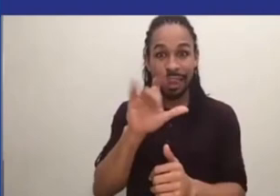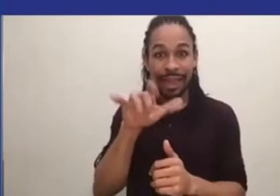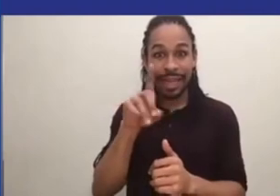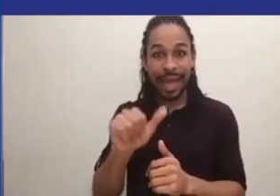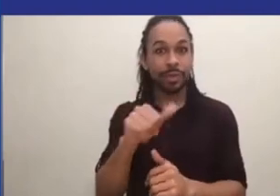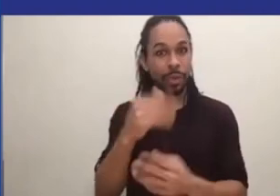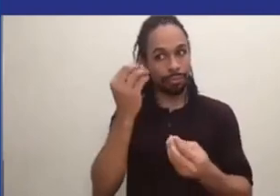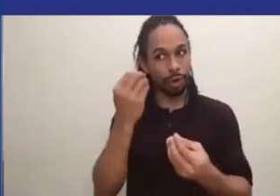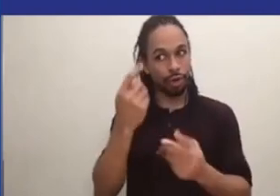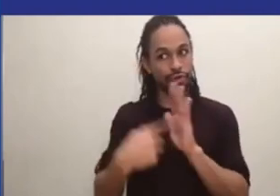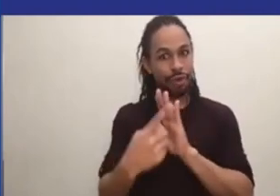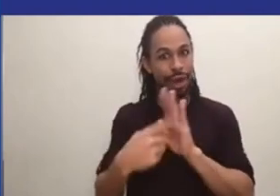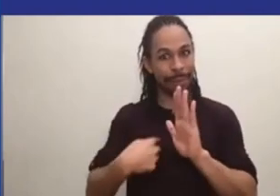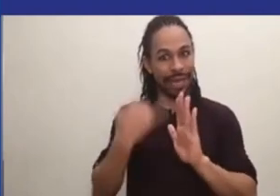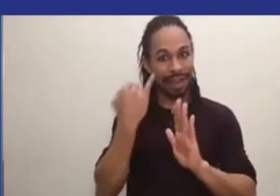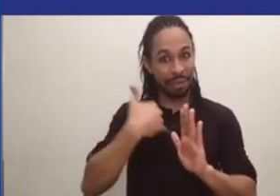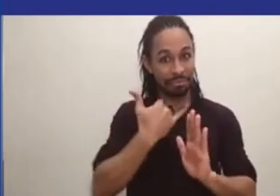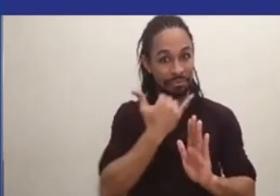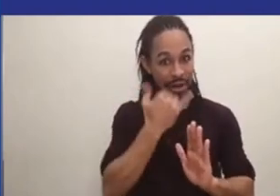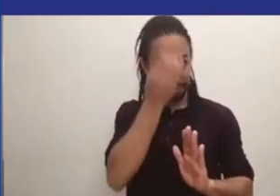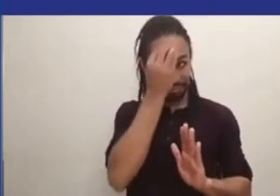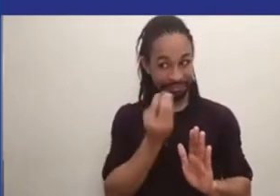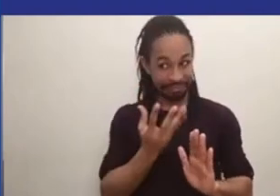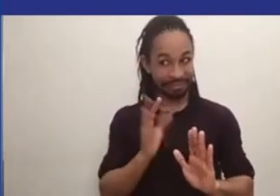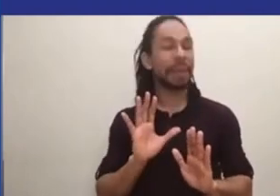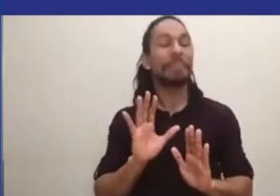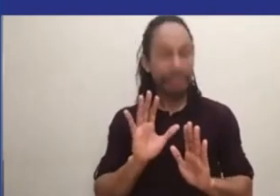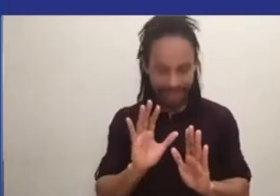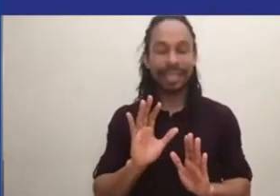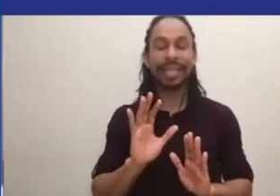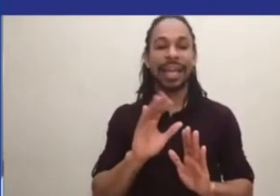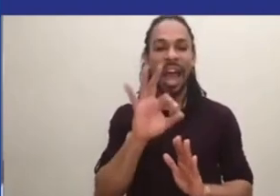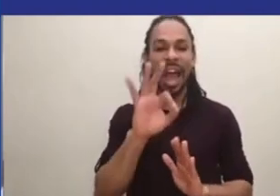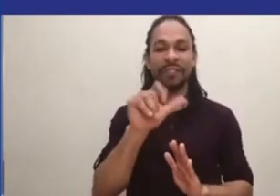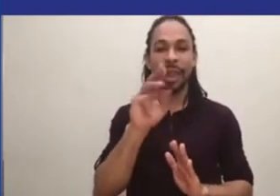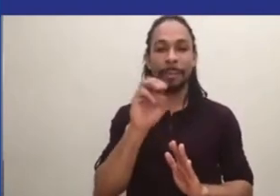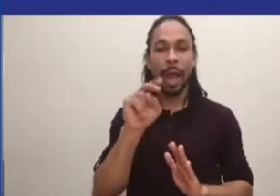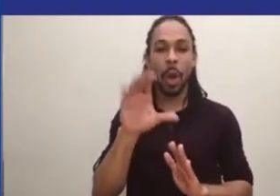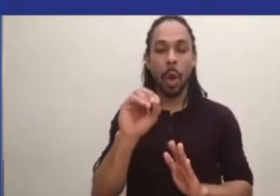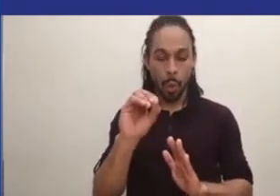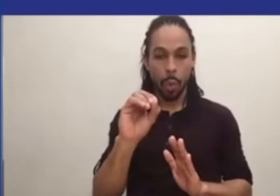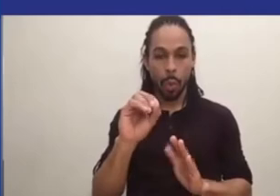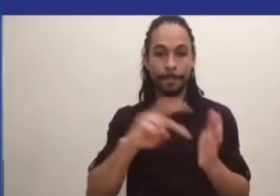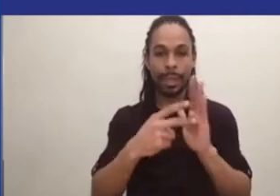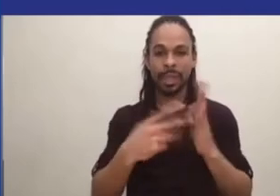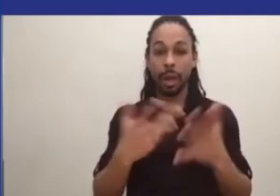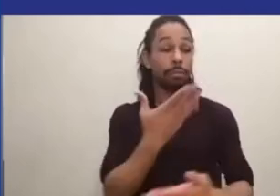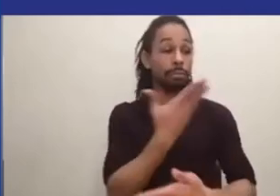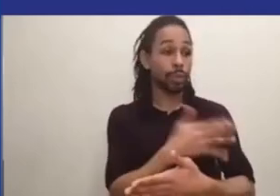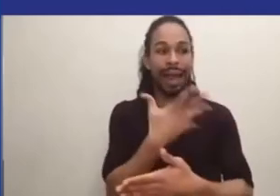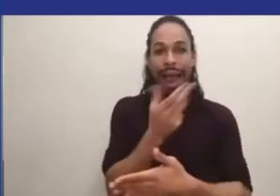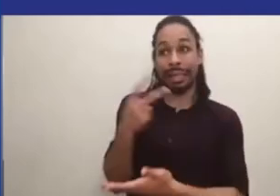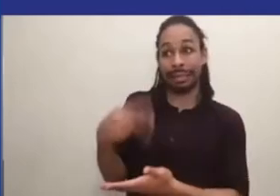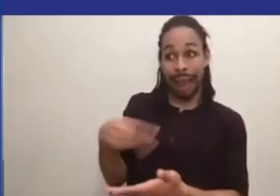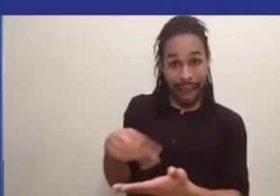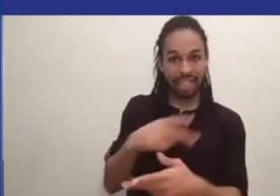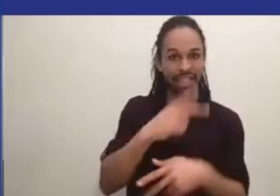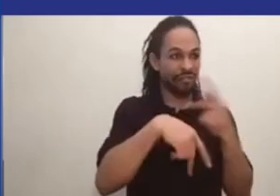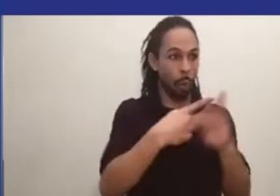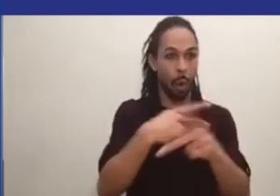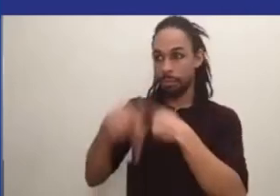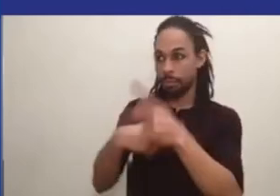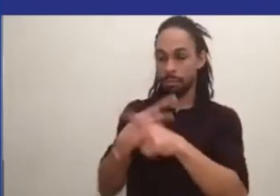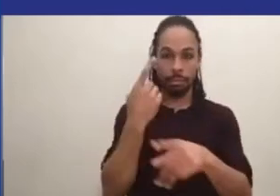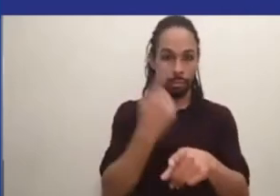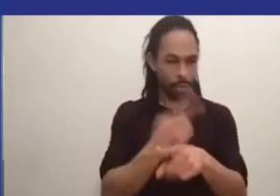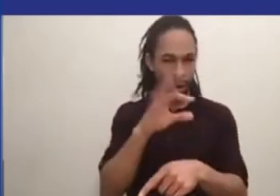anything, but to my understanding, flamenco refers to both a musical form and a dance form. And although they